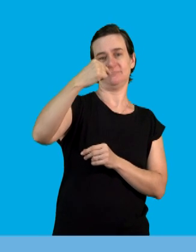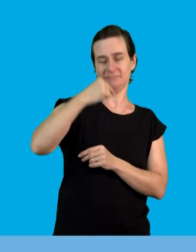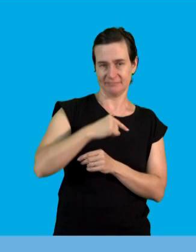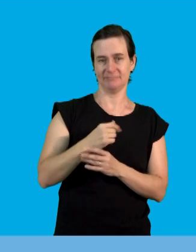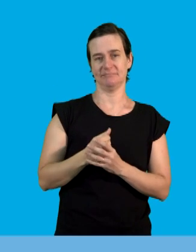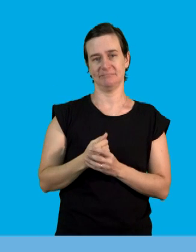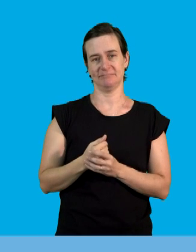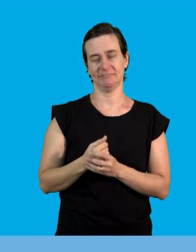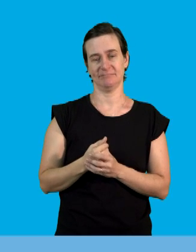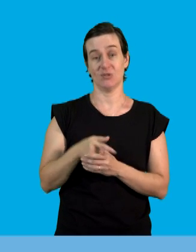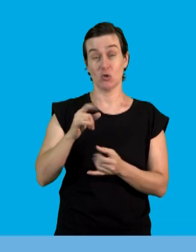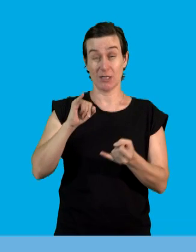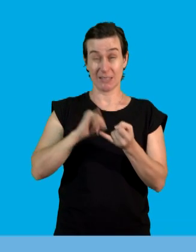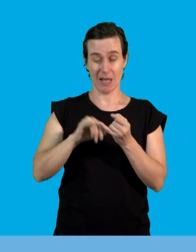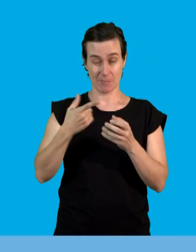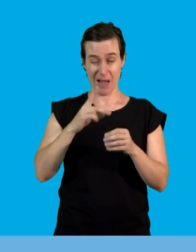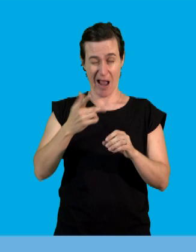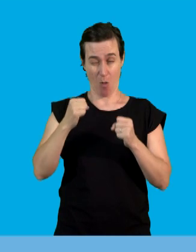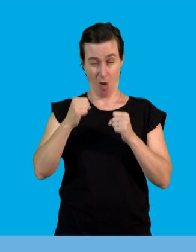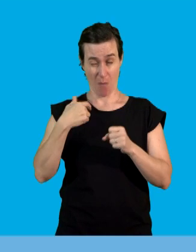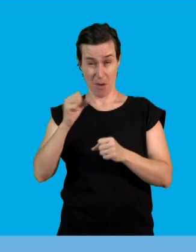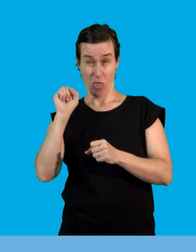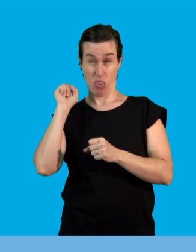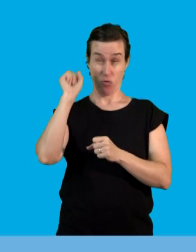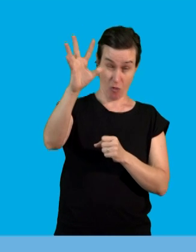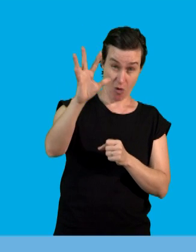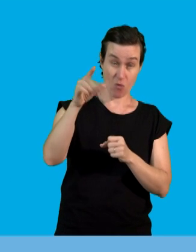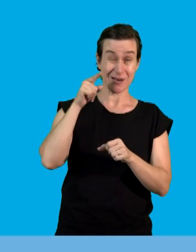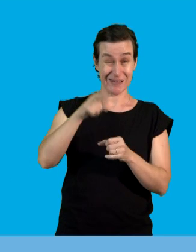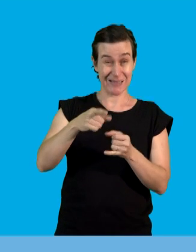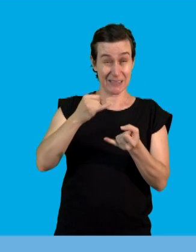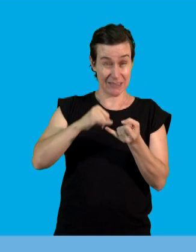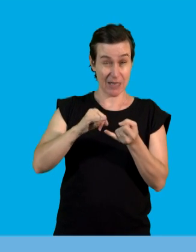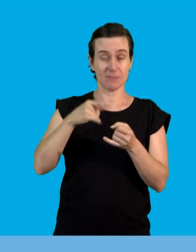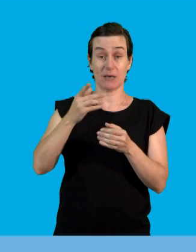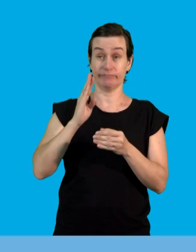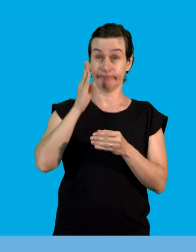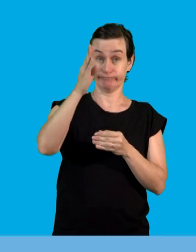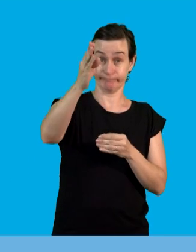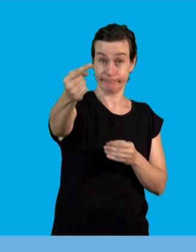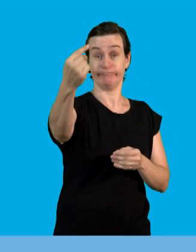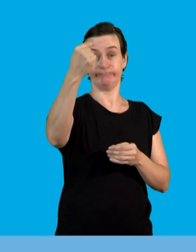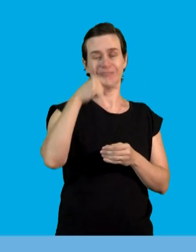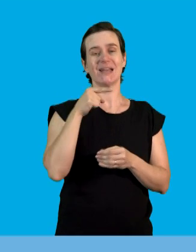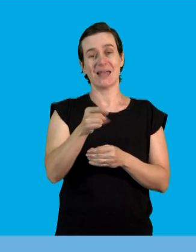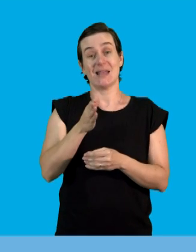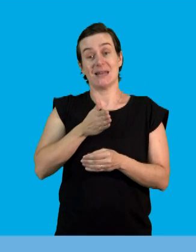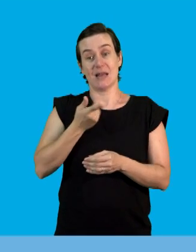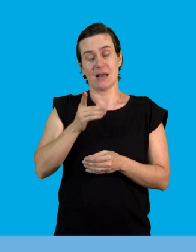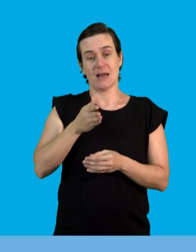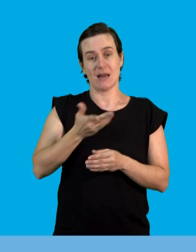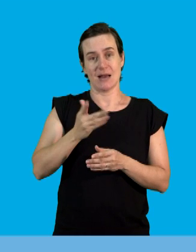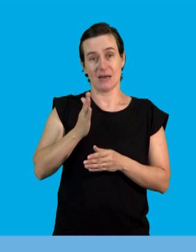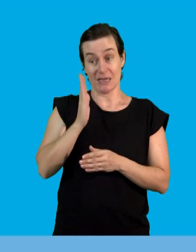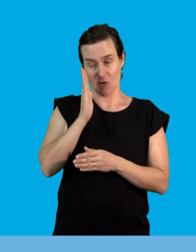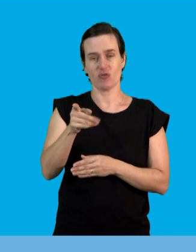force, and the direction in which the ball is taking, that's the forward. Now that becomes your direction of the force.